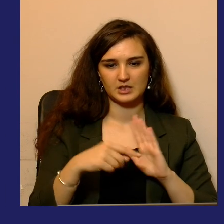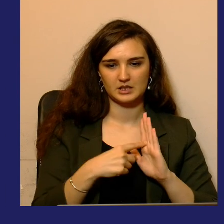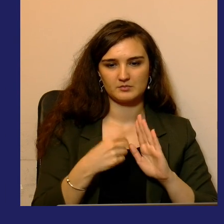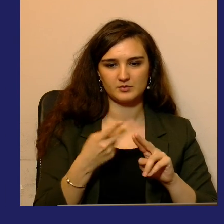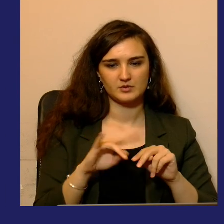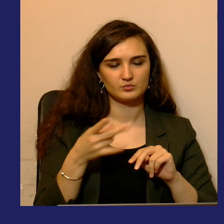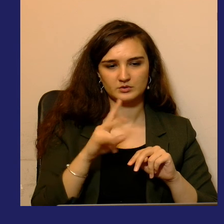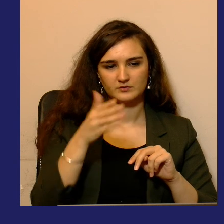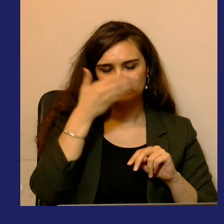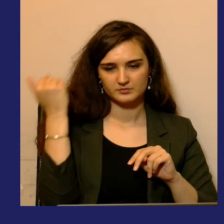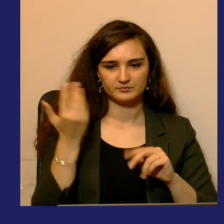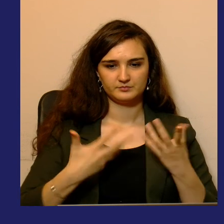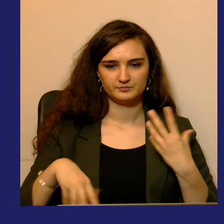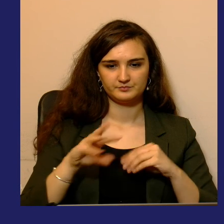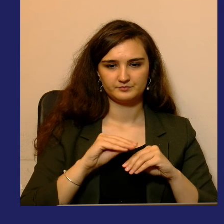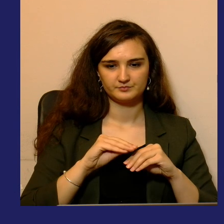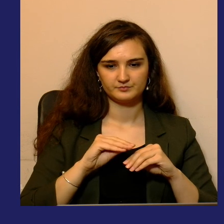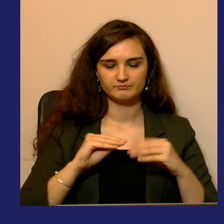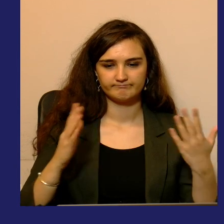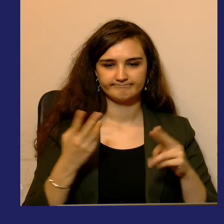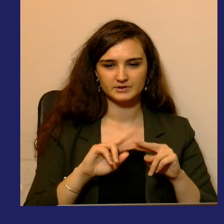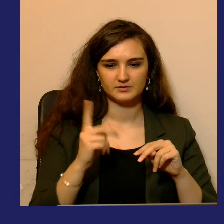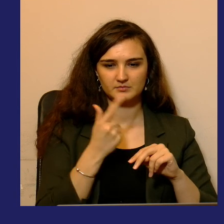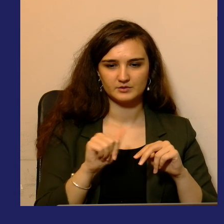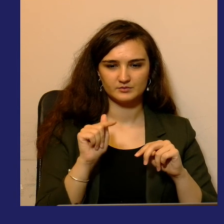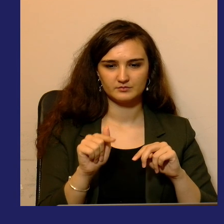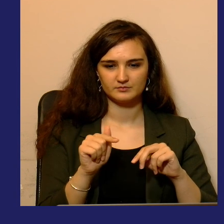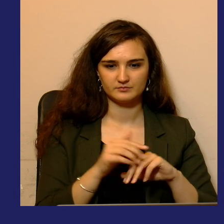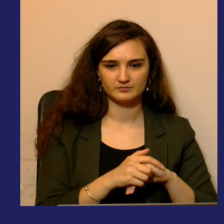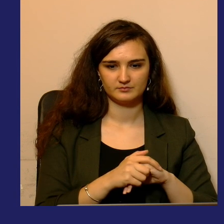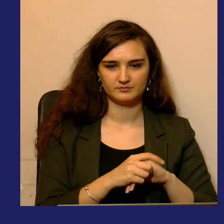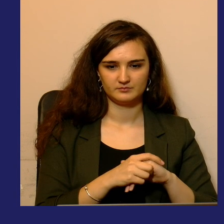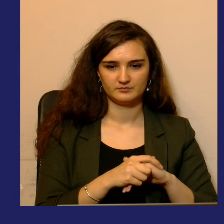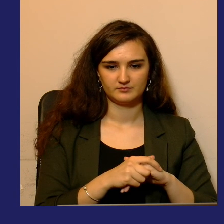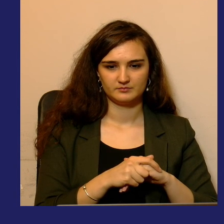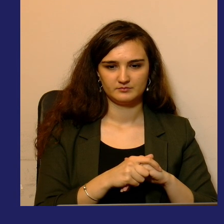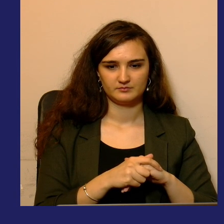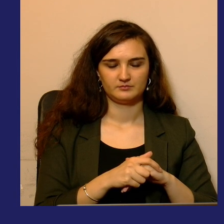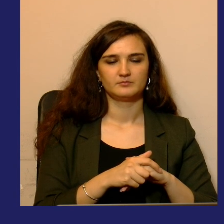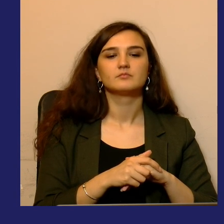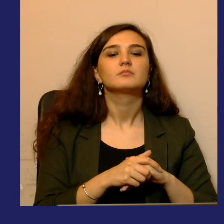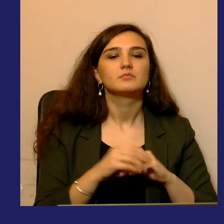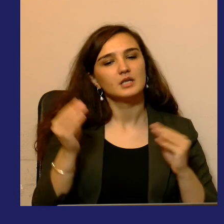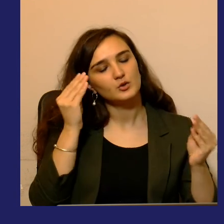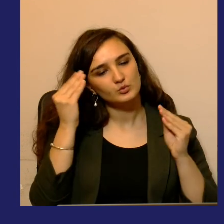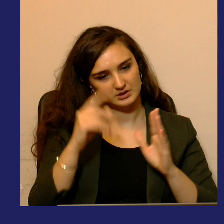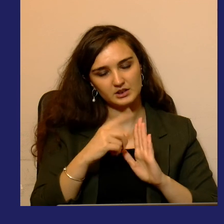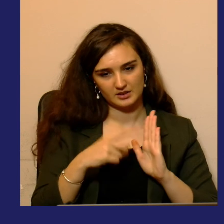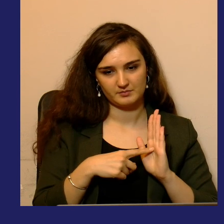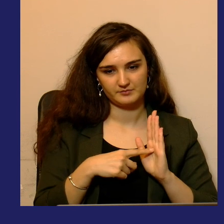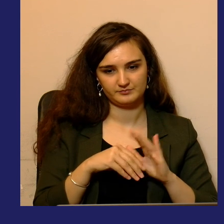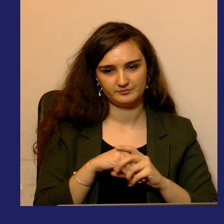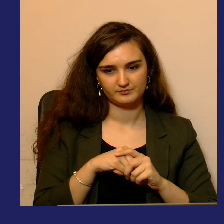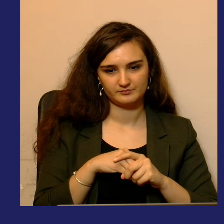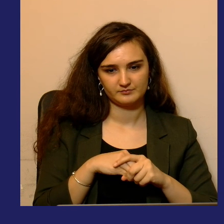whole, not only this panel, but the whole conference was actually for the idea to consider the